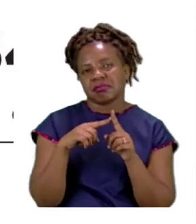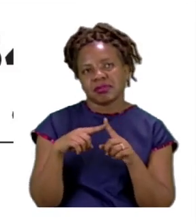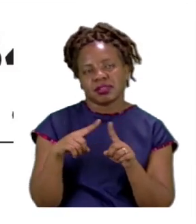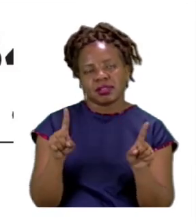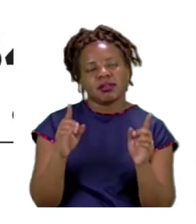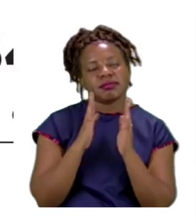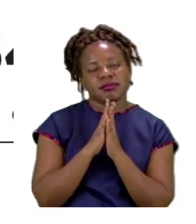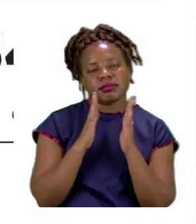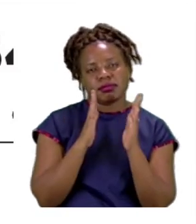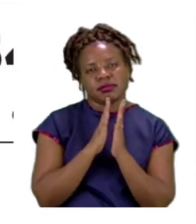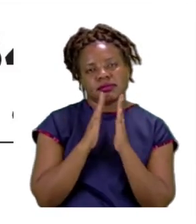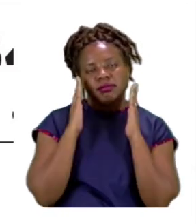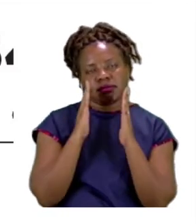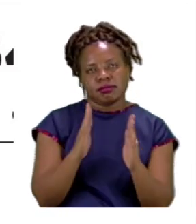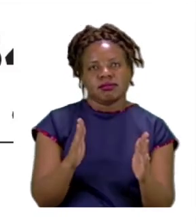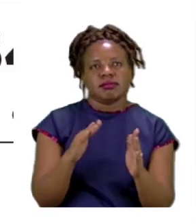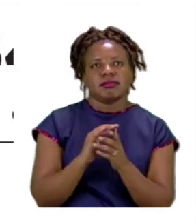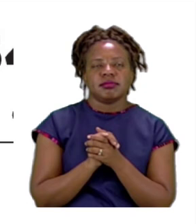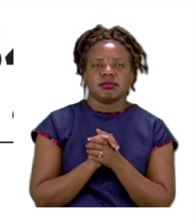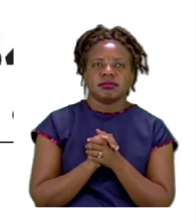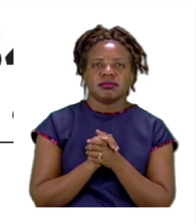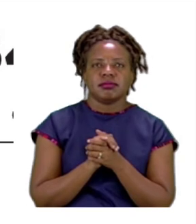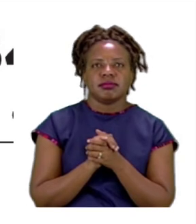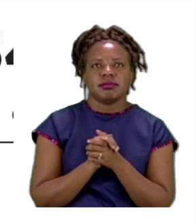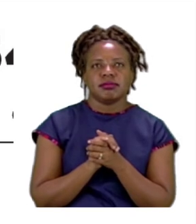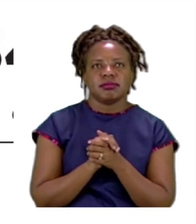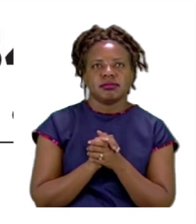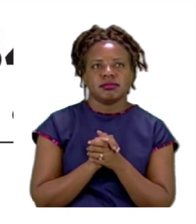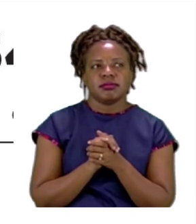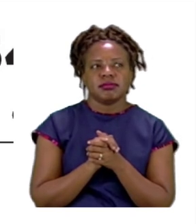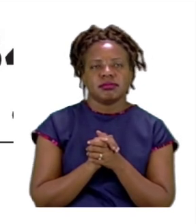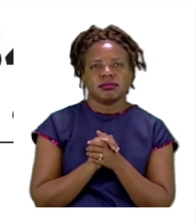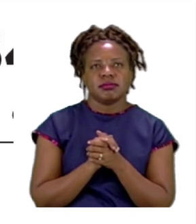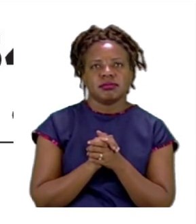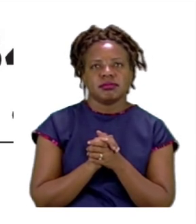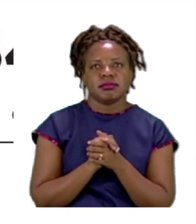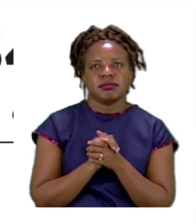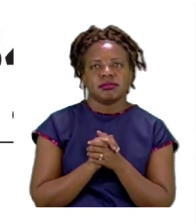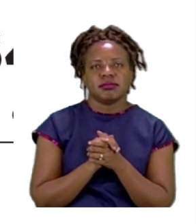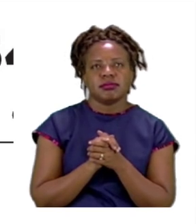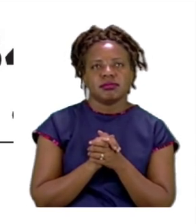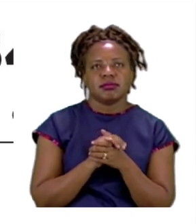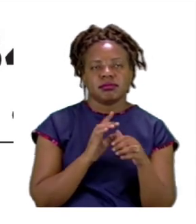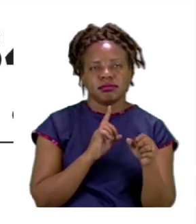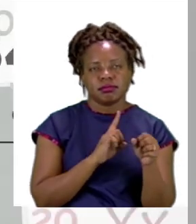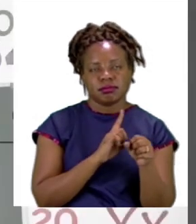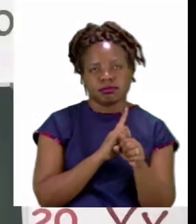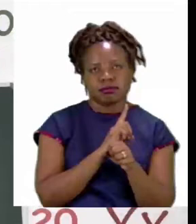to pay attention so that we can get everything correct. Let's take a look at the first one that I